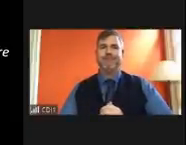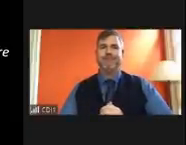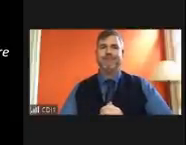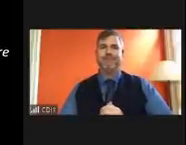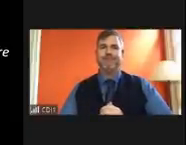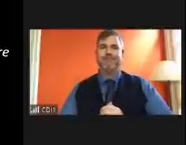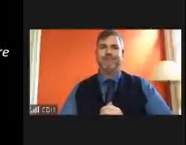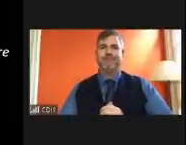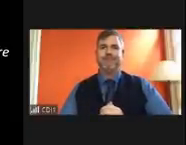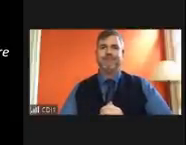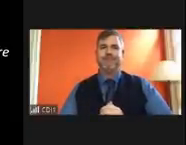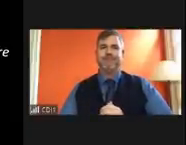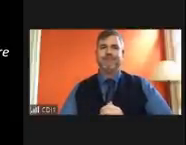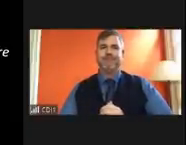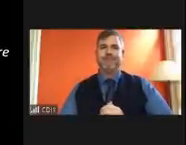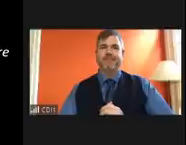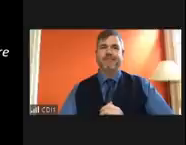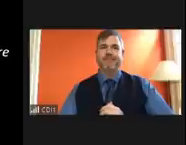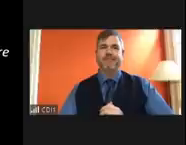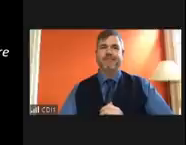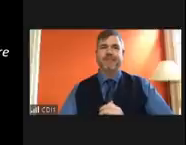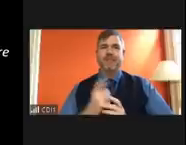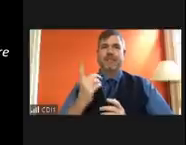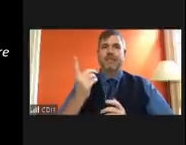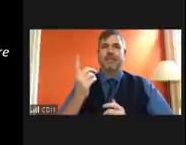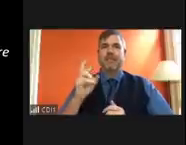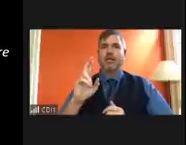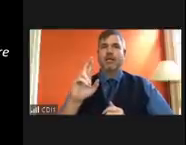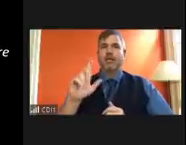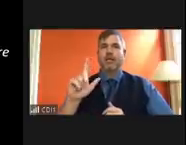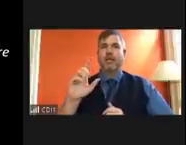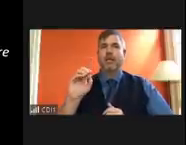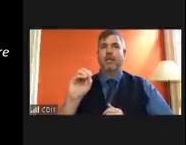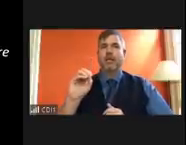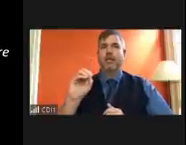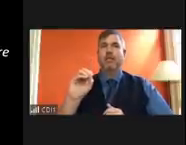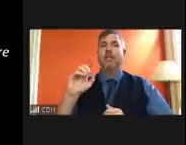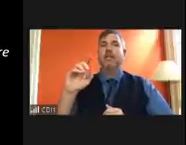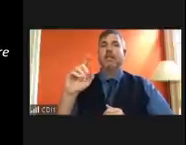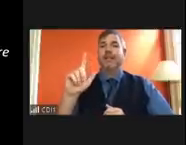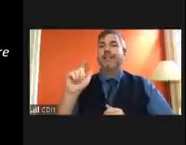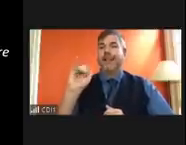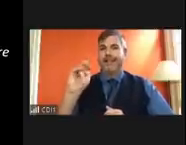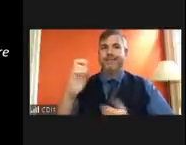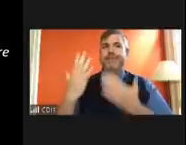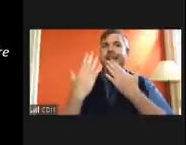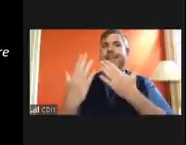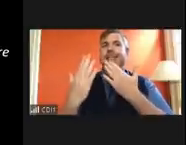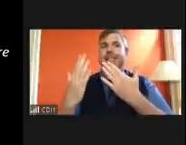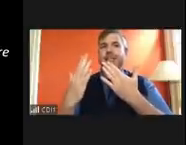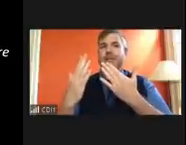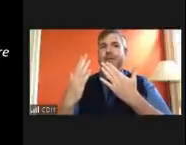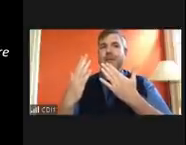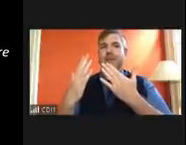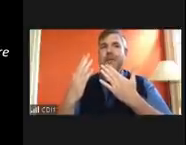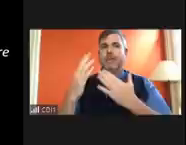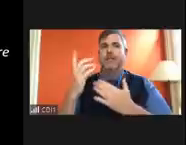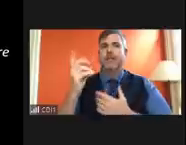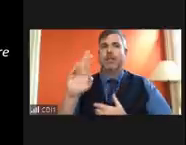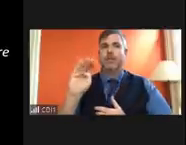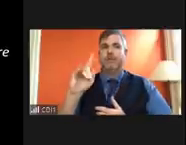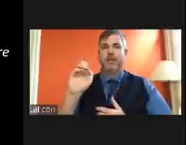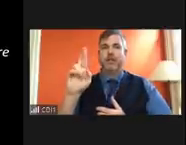Thank you so much, Dr. Miller. That was really, really informative, especially all the great work, proactive work, I should add, that's